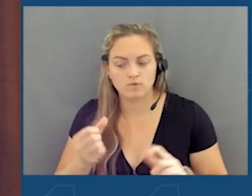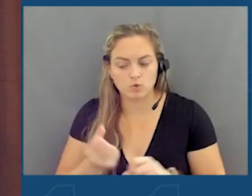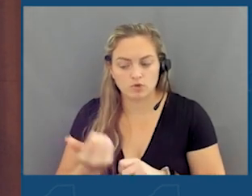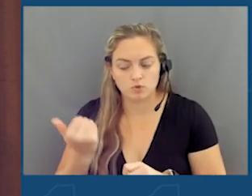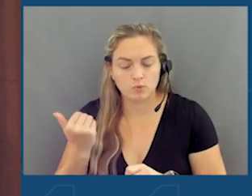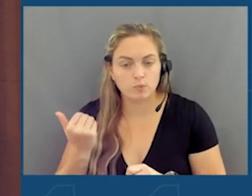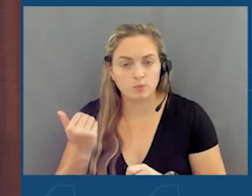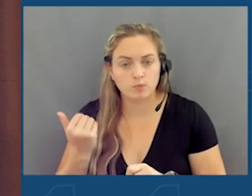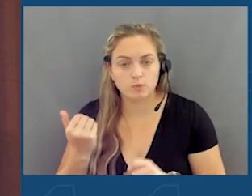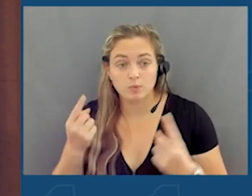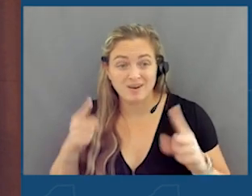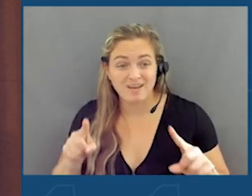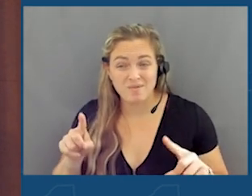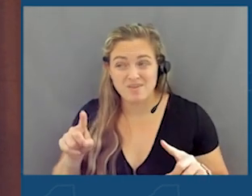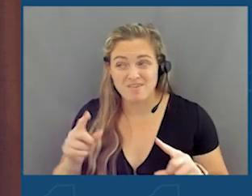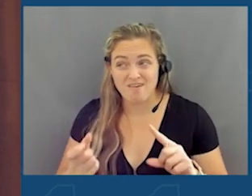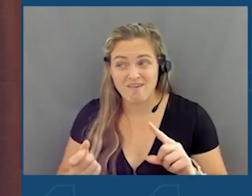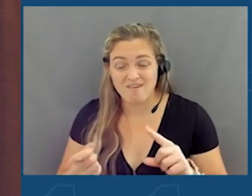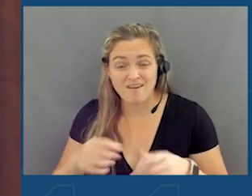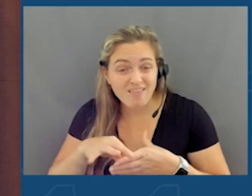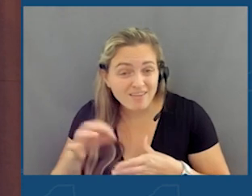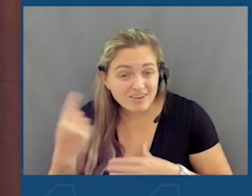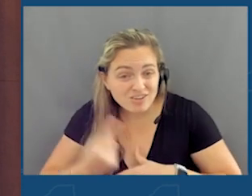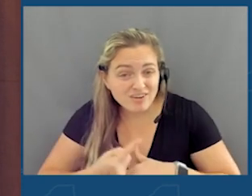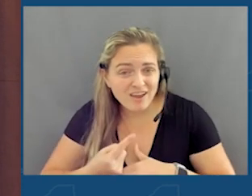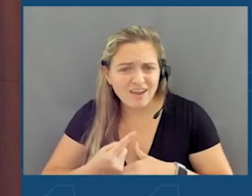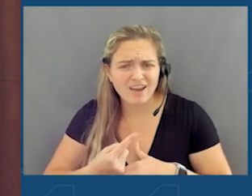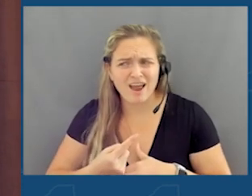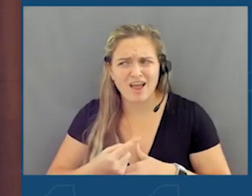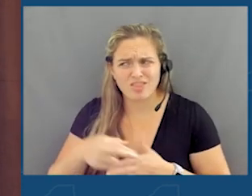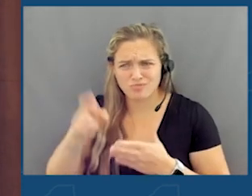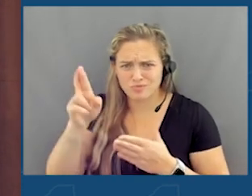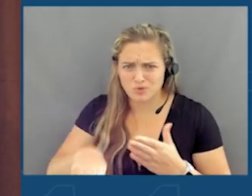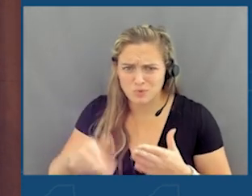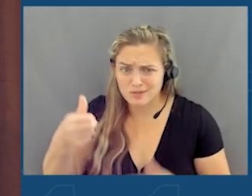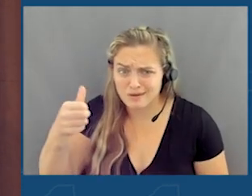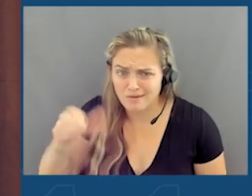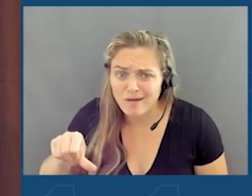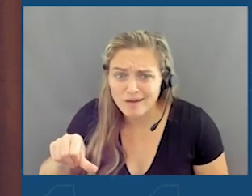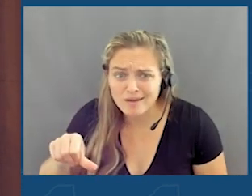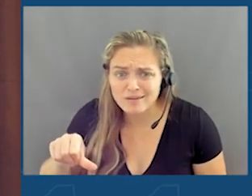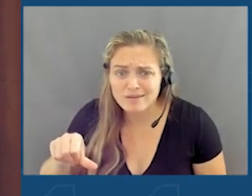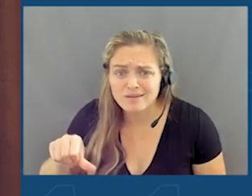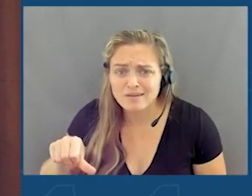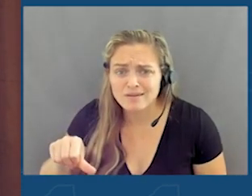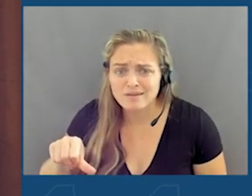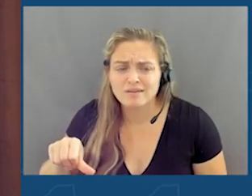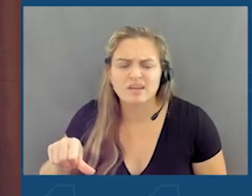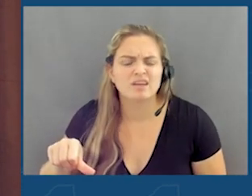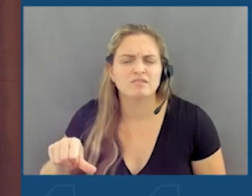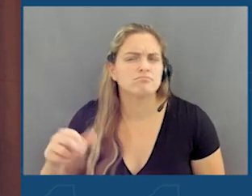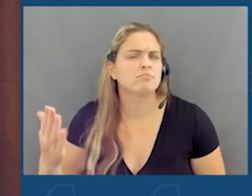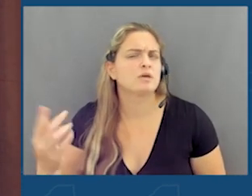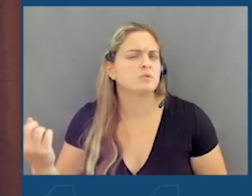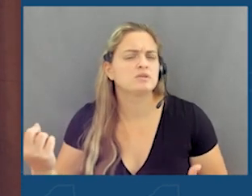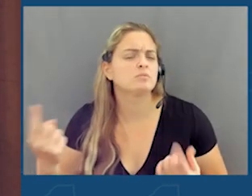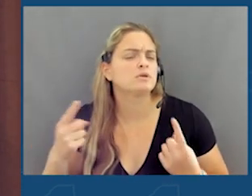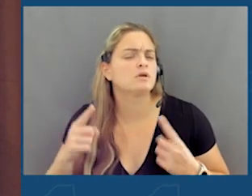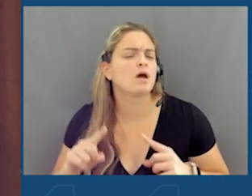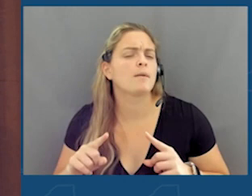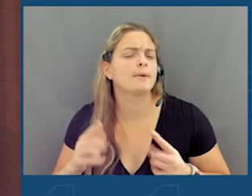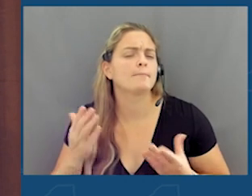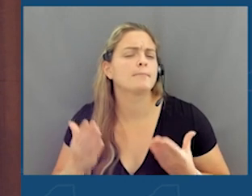ago, and what happened on Election Day and how the results were denied. And all of a sudden people think, well, maybe there's something to that. I mean,